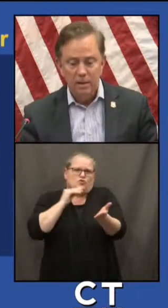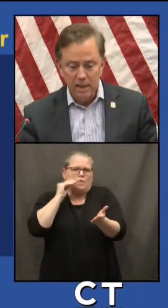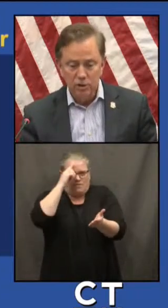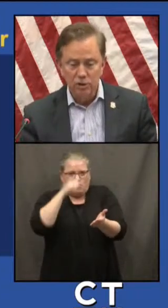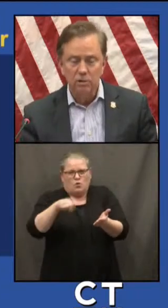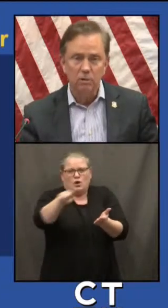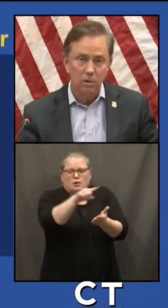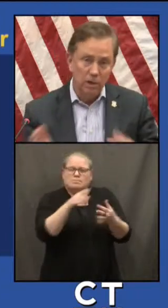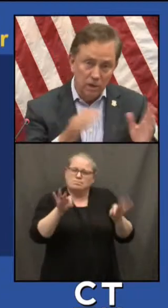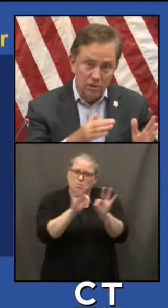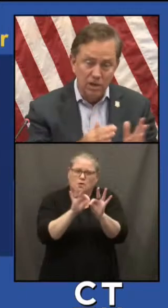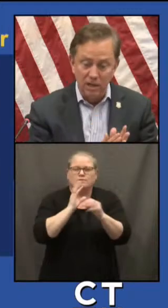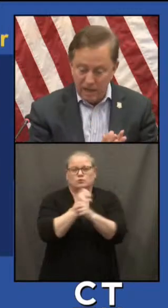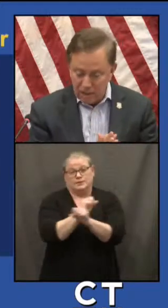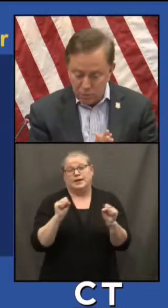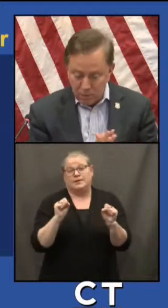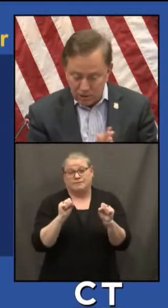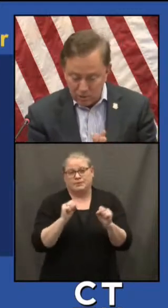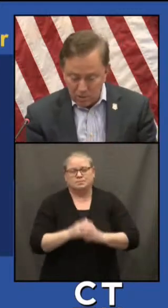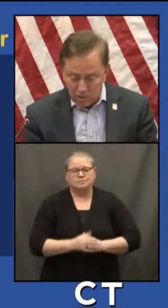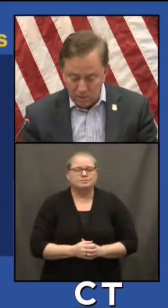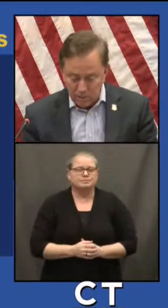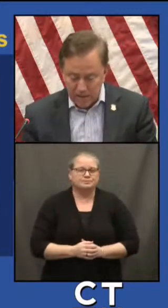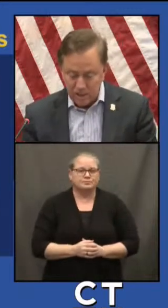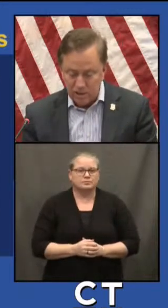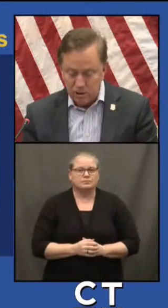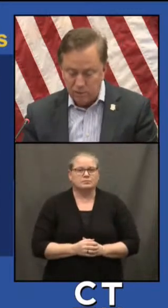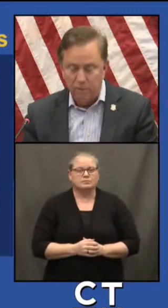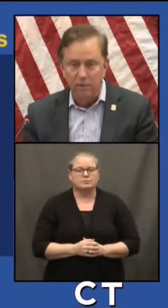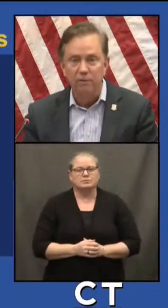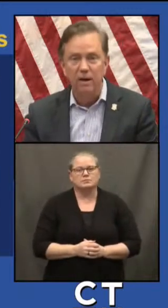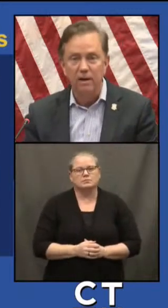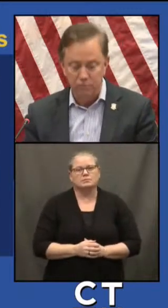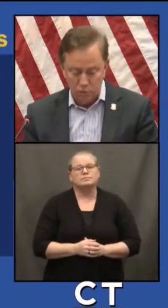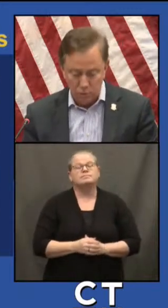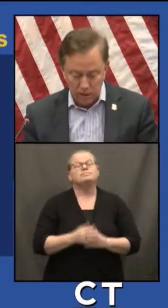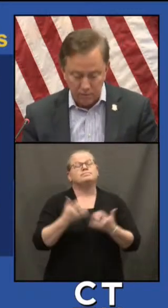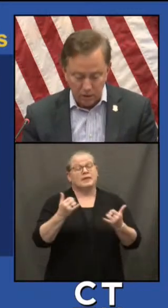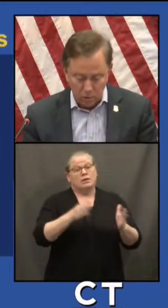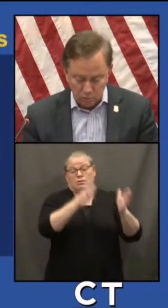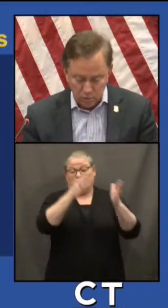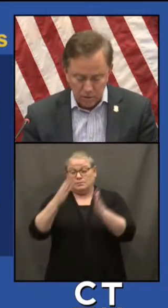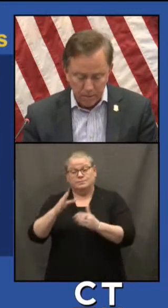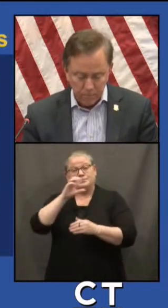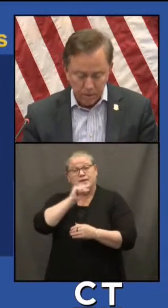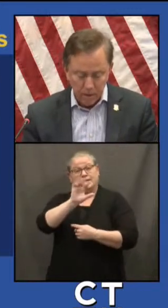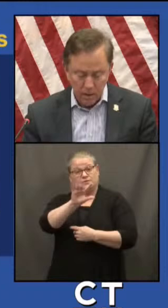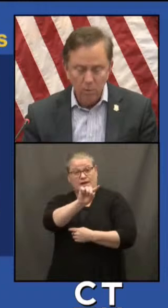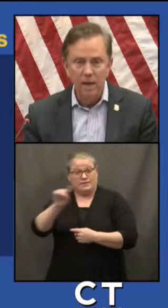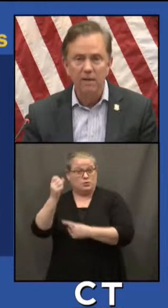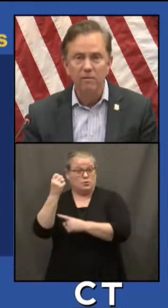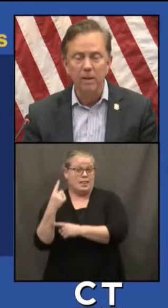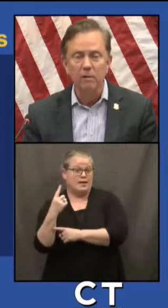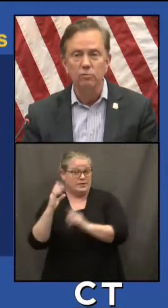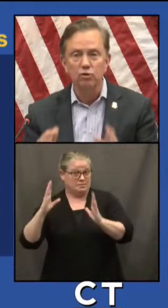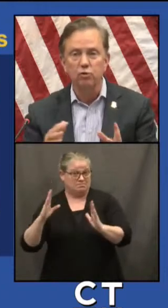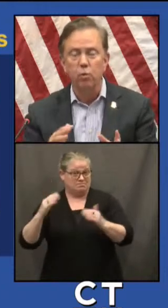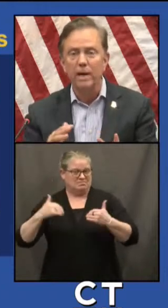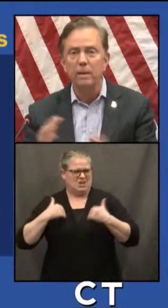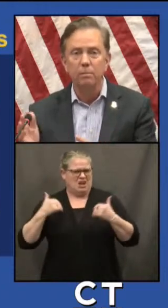The next, on the other side of the age spectrum, are the vaccinations for the 5 to 11-year-olds. Here we have